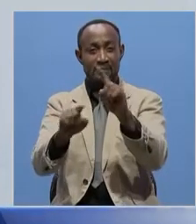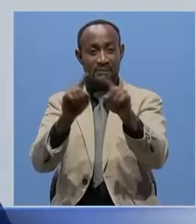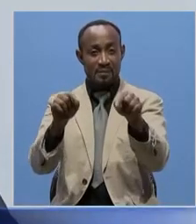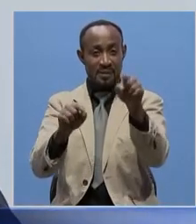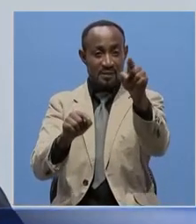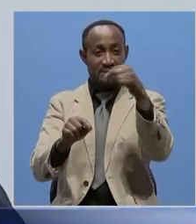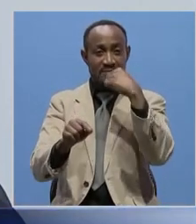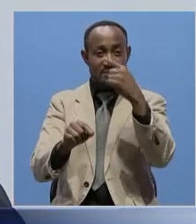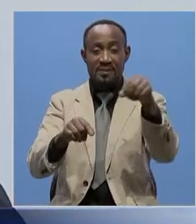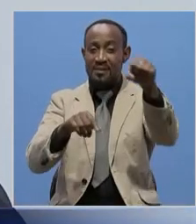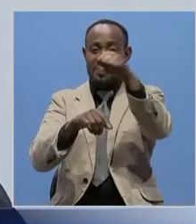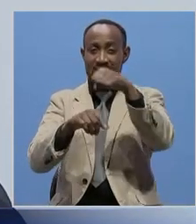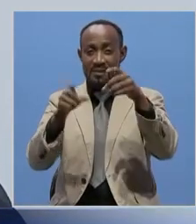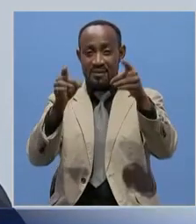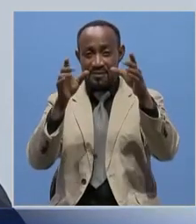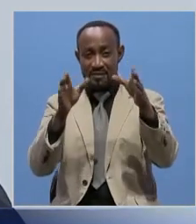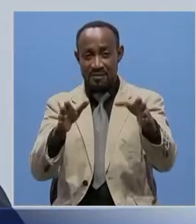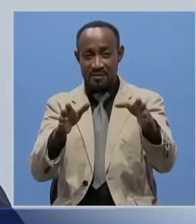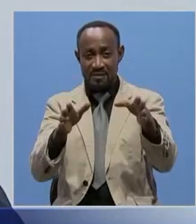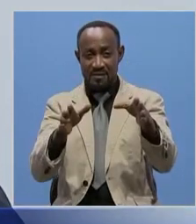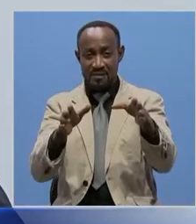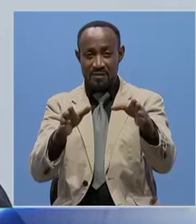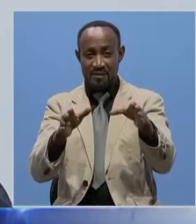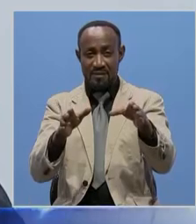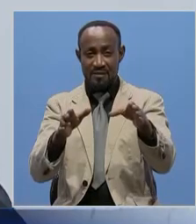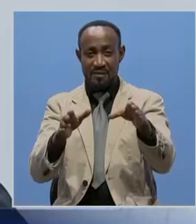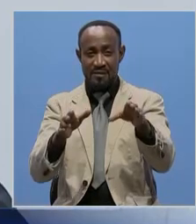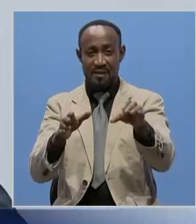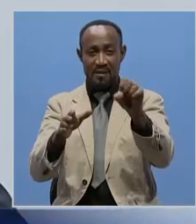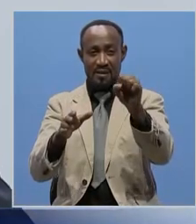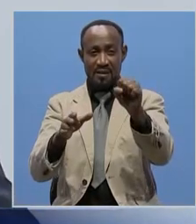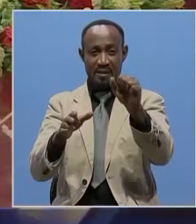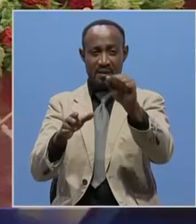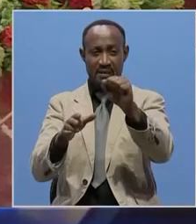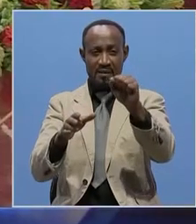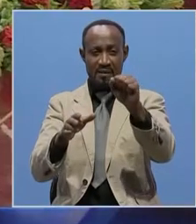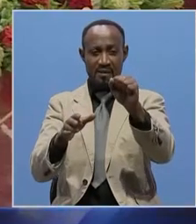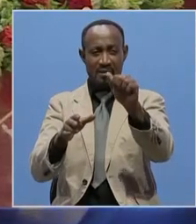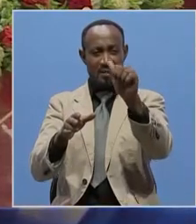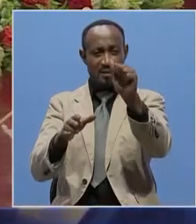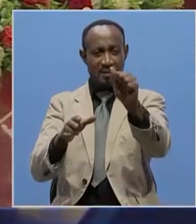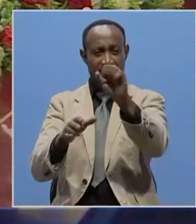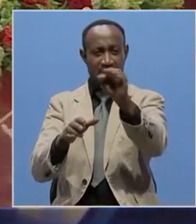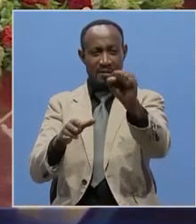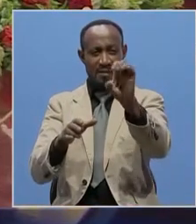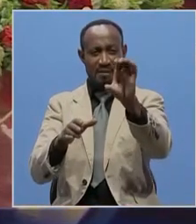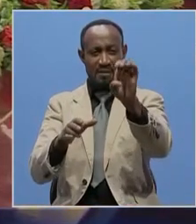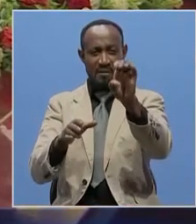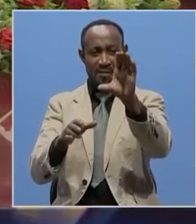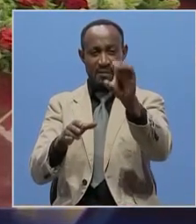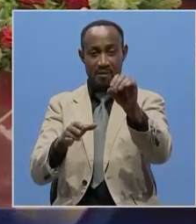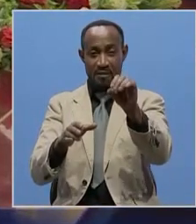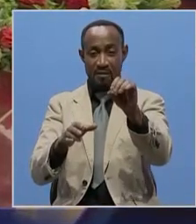Senior Director International Business for Asseco, Europe's sixth largest software developer with an estimated annual net profit of